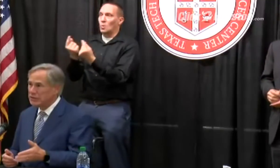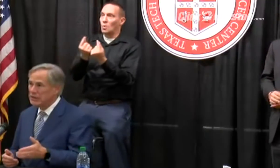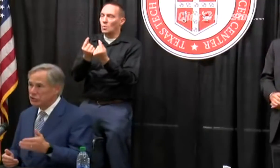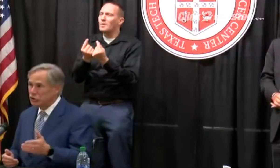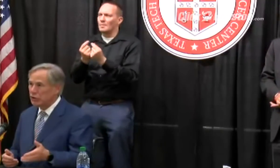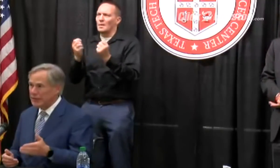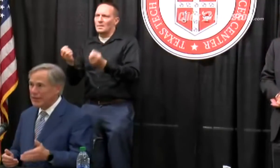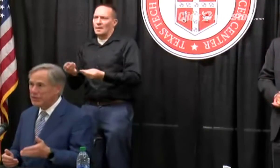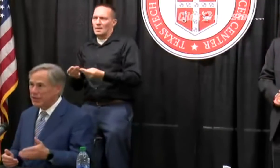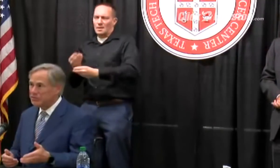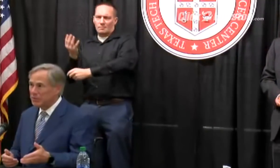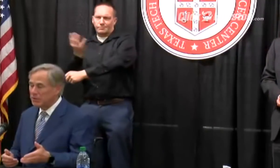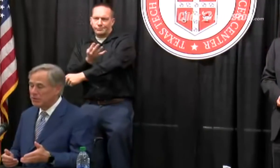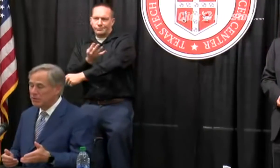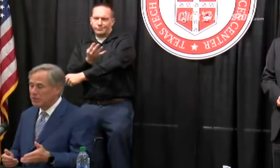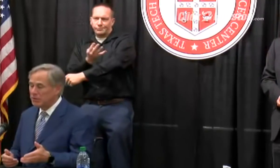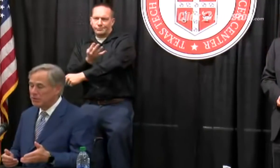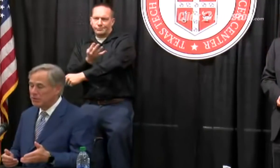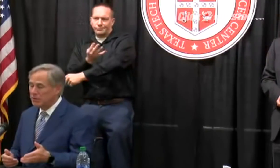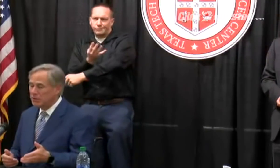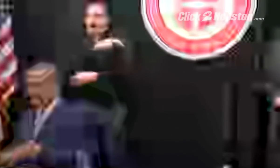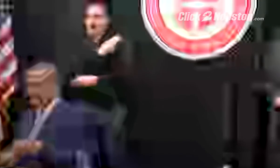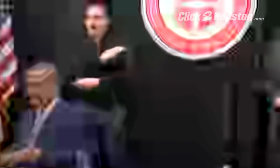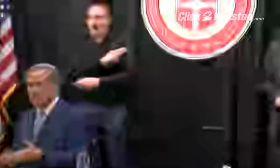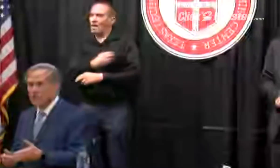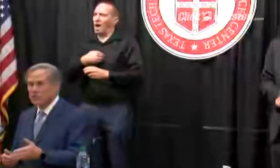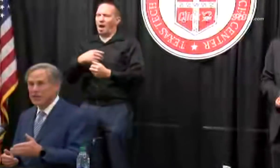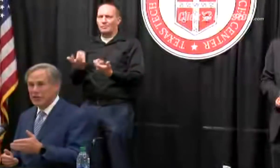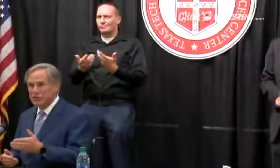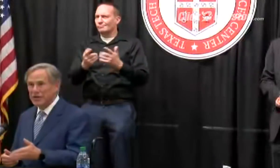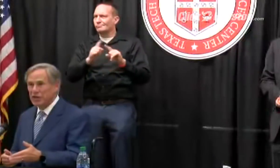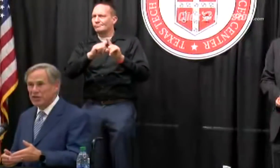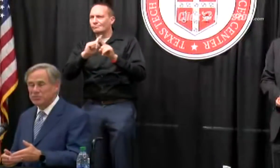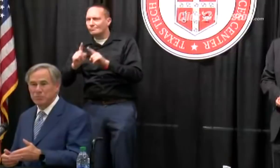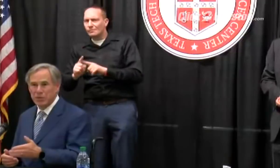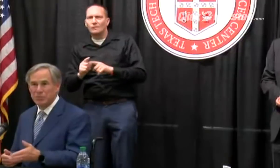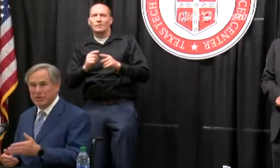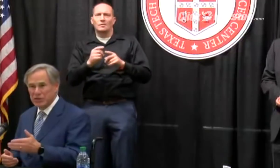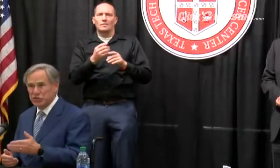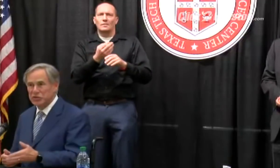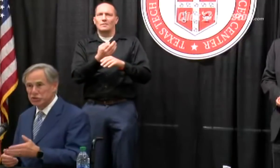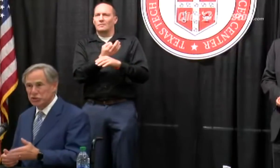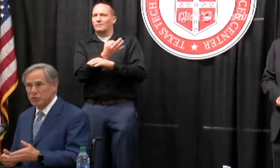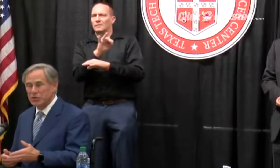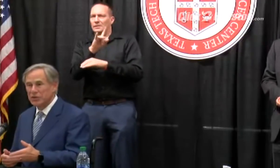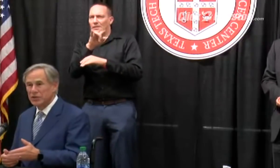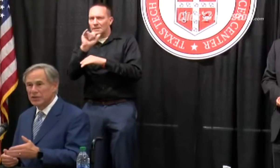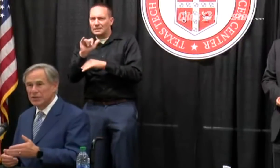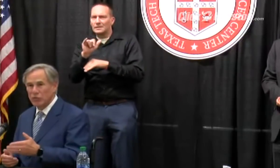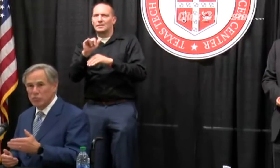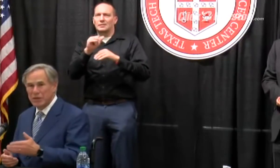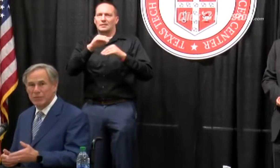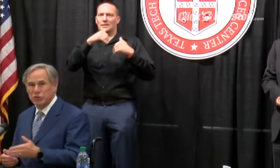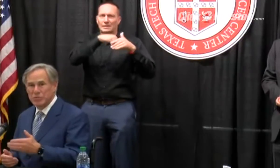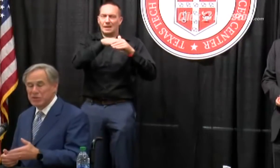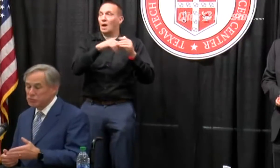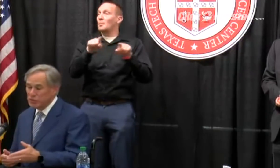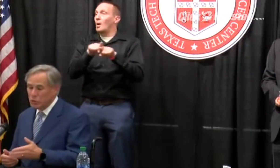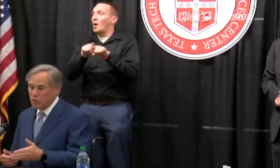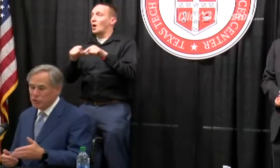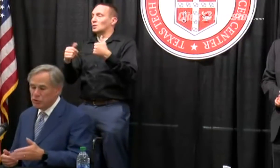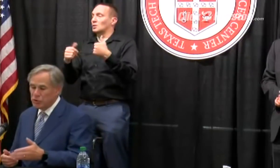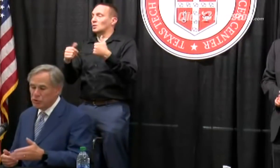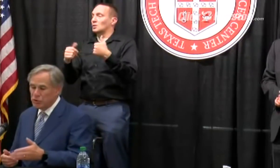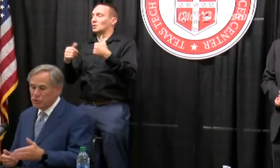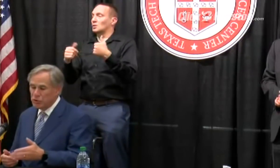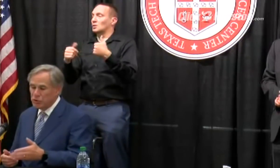it internally at the hospital, or they have ancillary facilities outside their hospital but adjacent to it that they will be able to administer it,